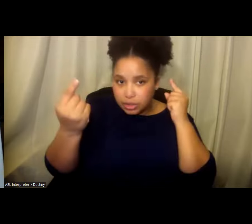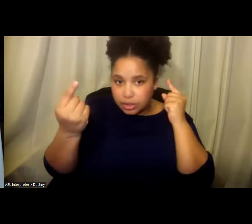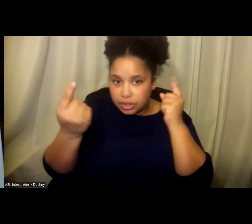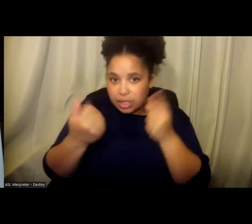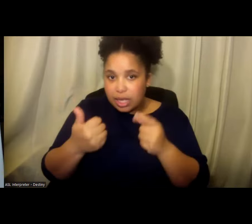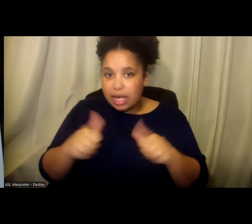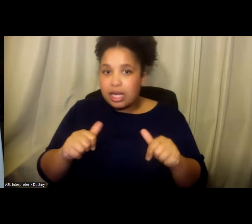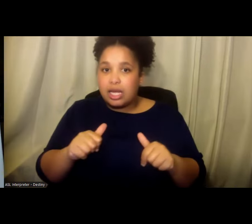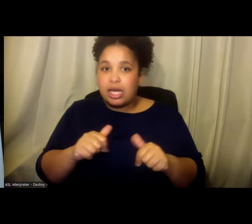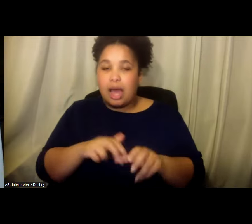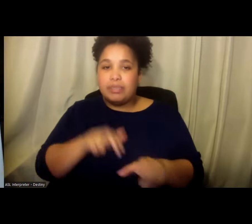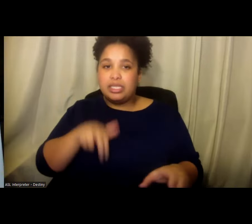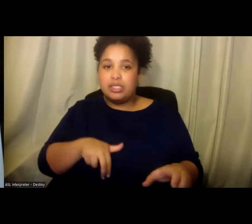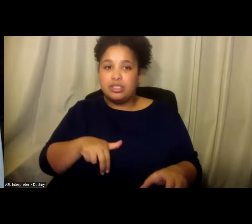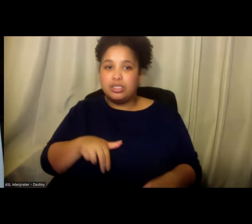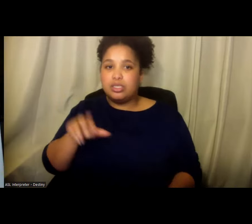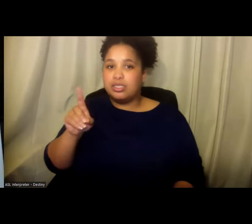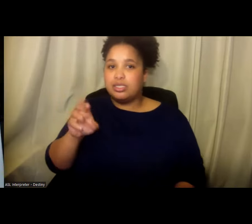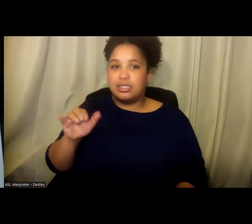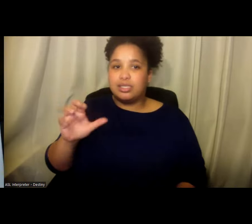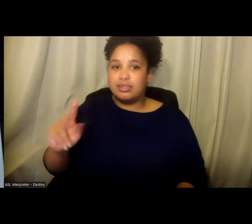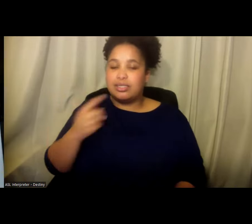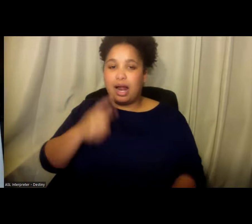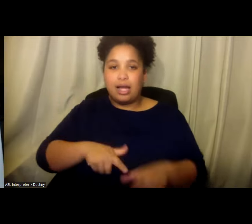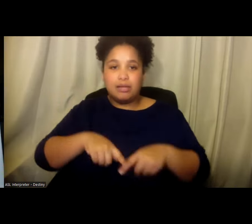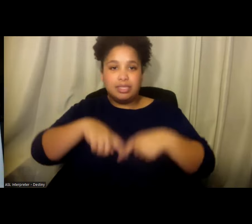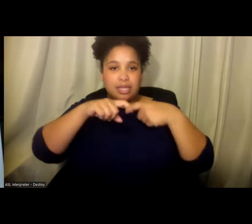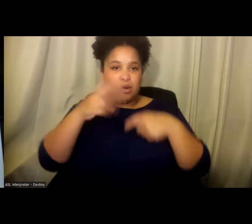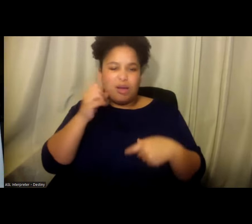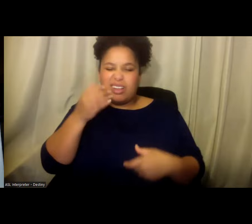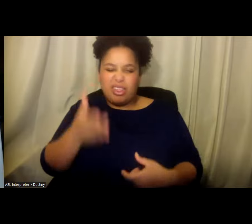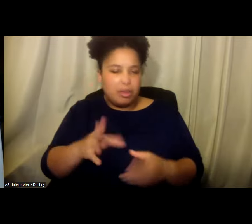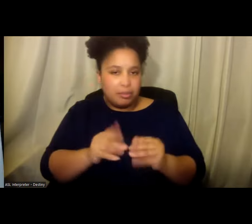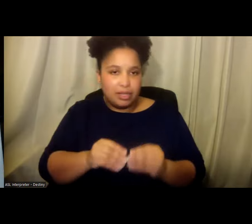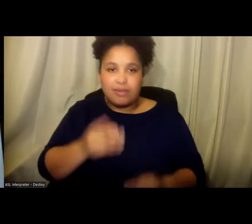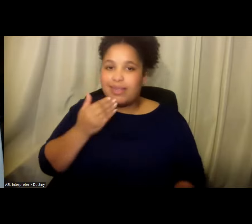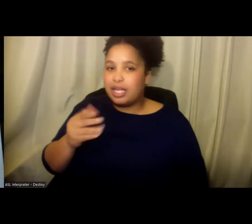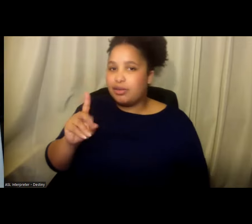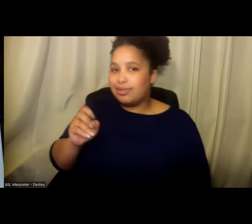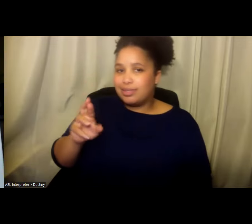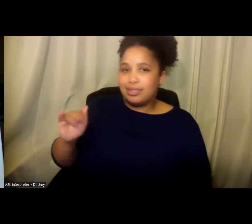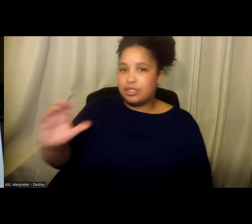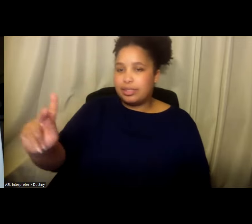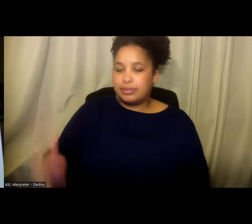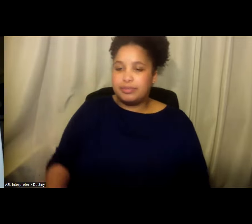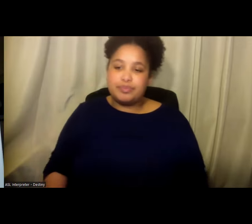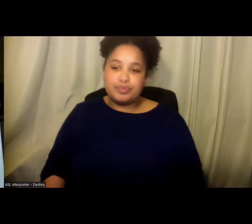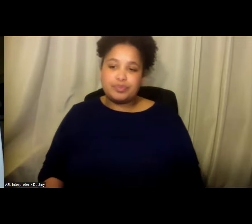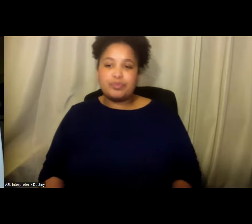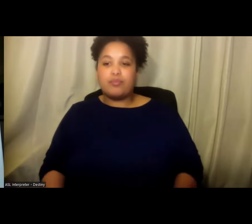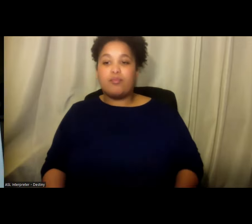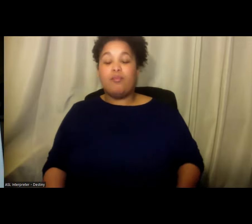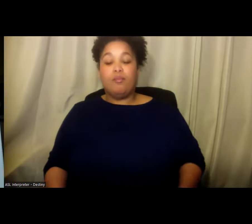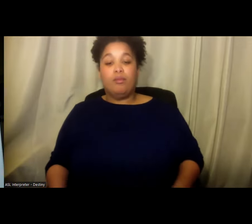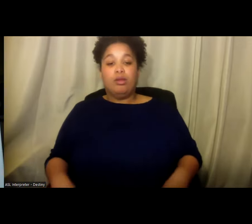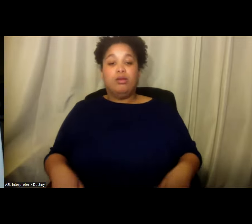abstentions? I abstain because I wasn't at the meeting. Thank you, Derek. Okay. All right. So with that,